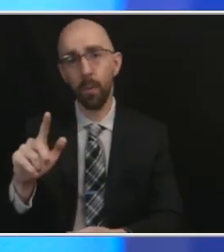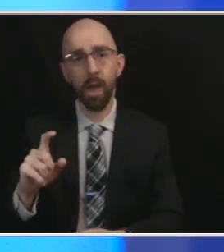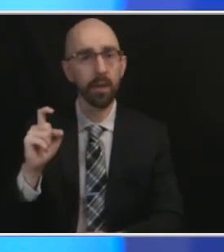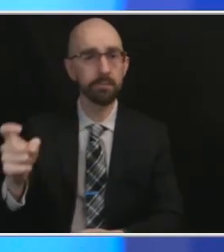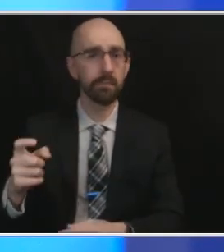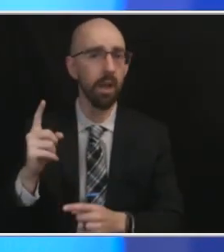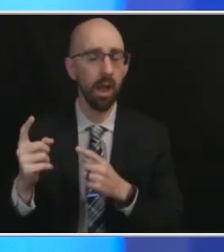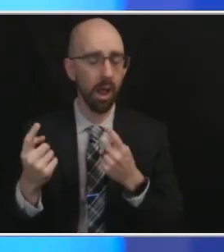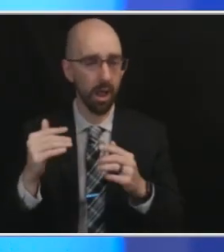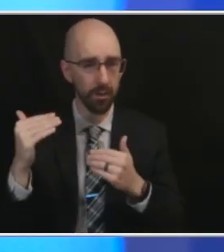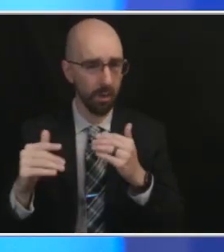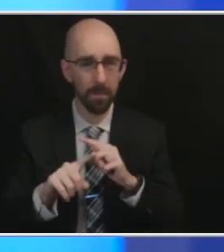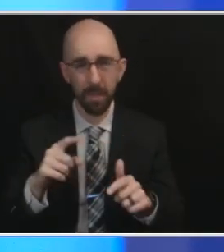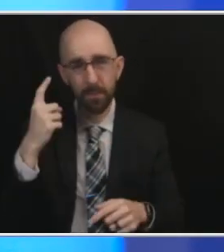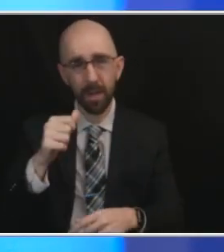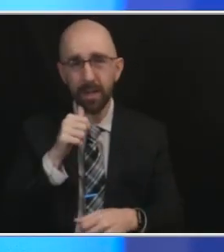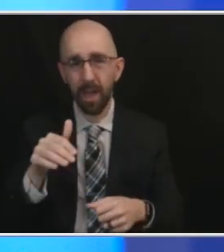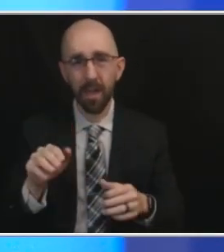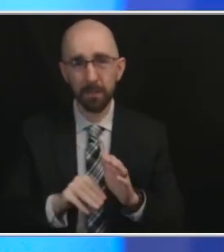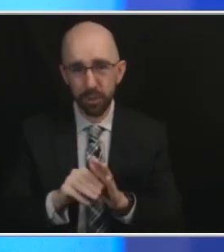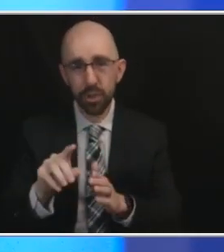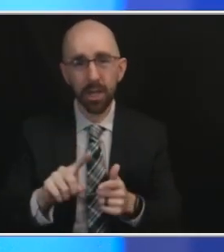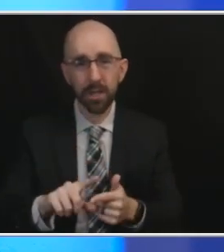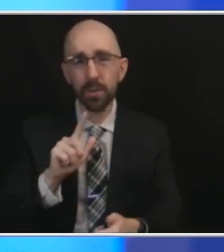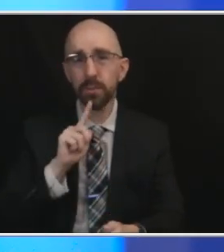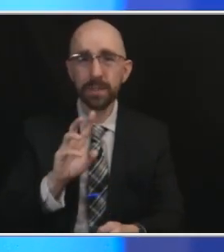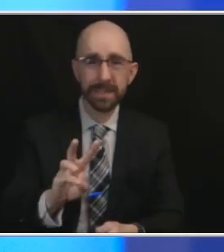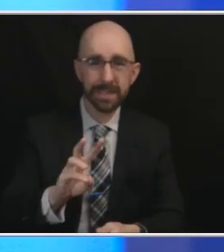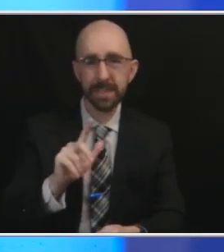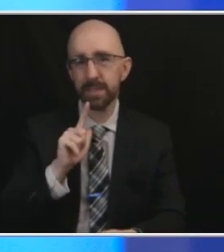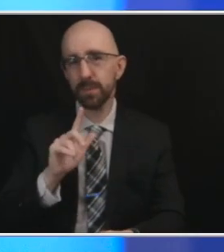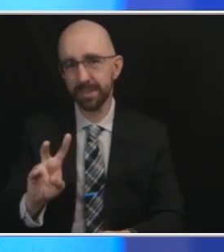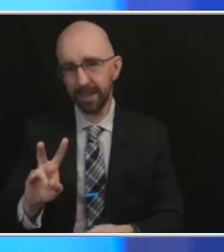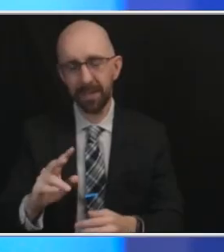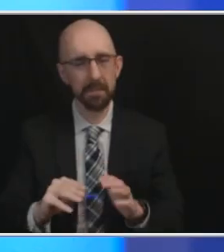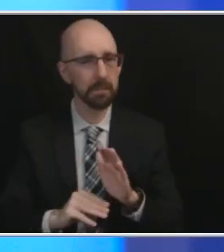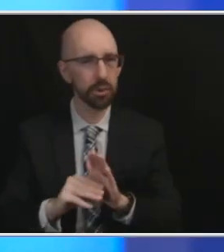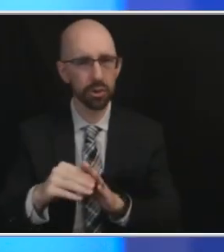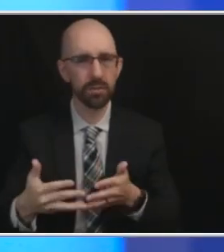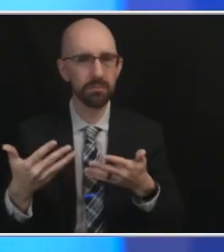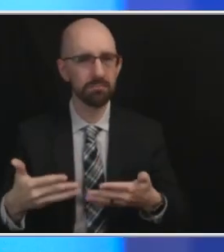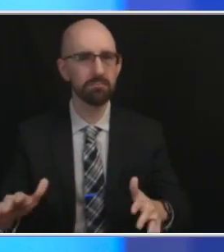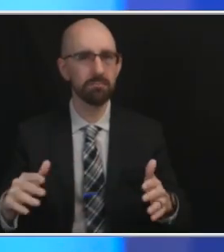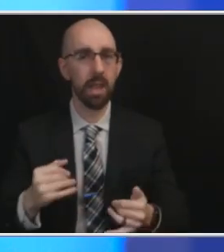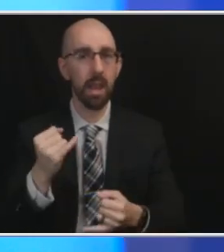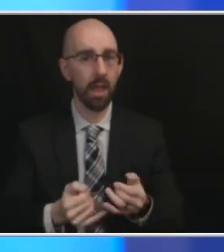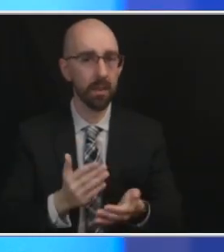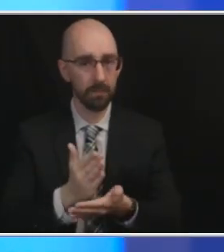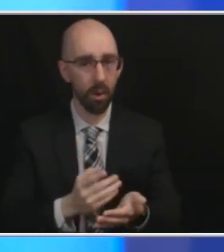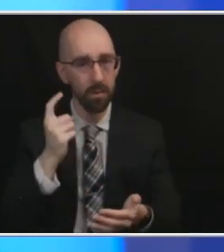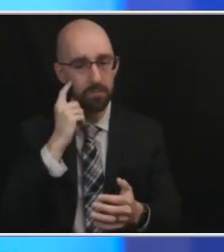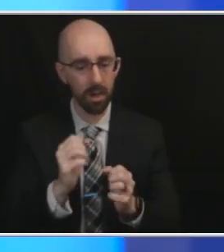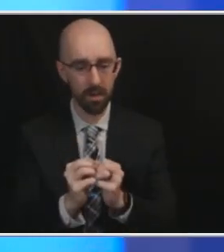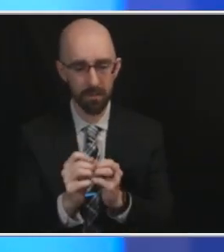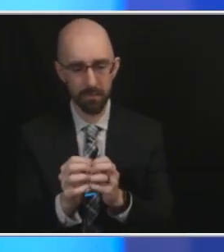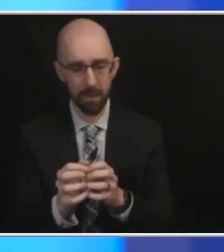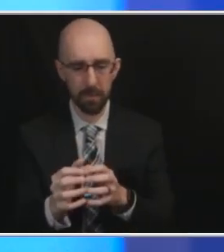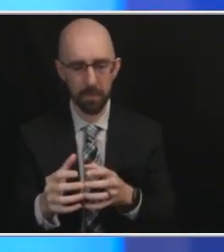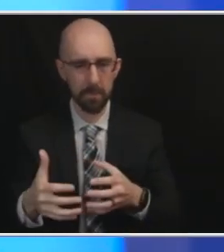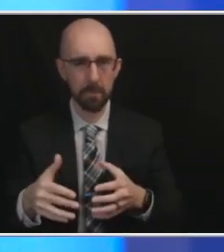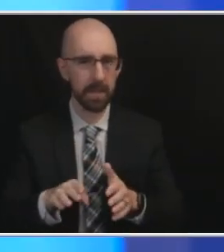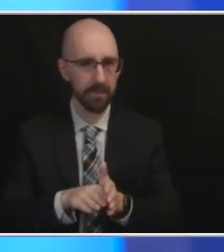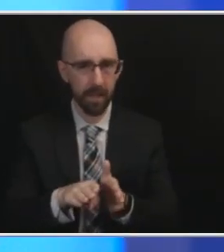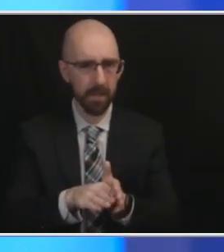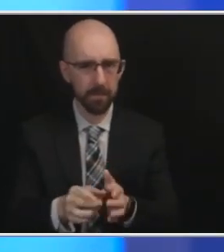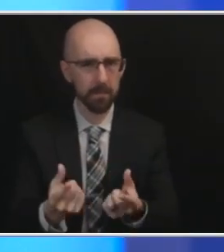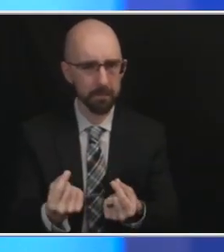fully mature until we're about 26 or 27. And the last portions of the brain to develop, for